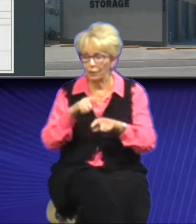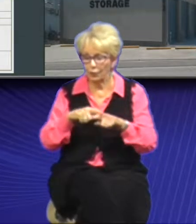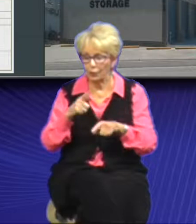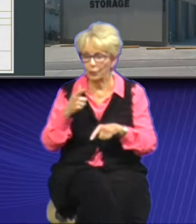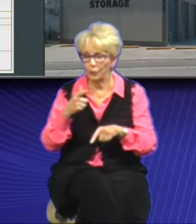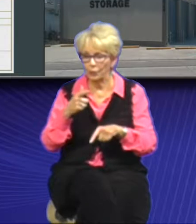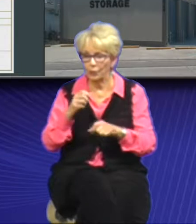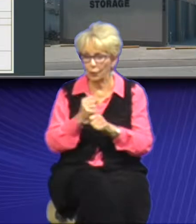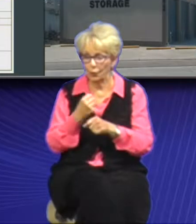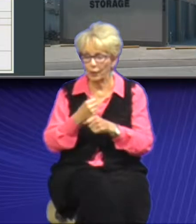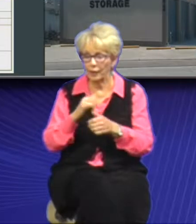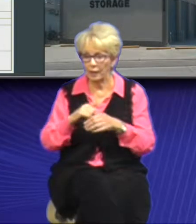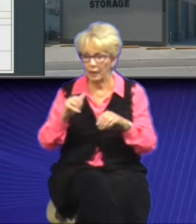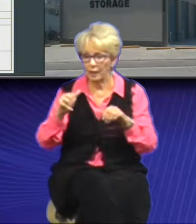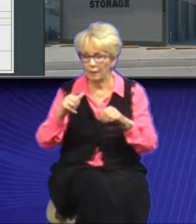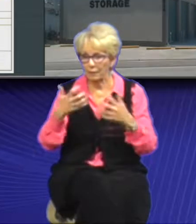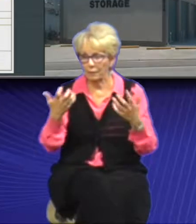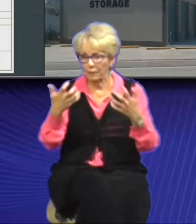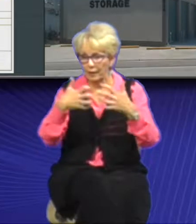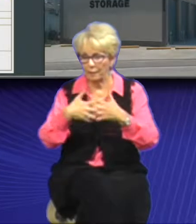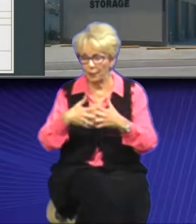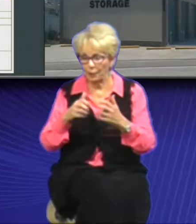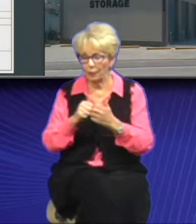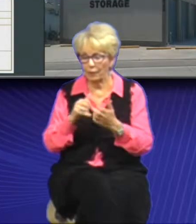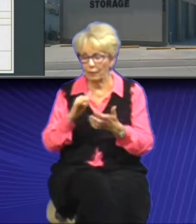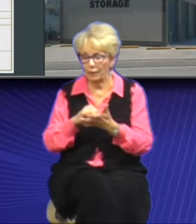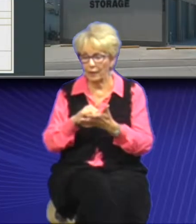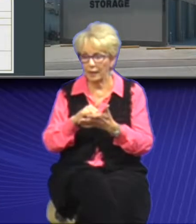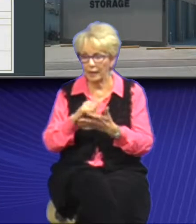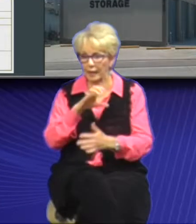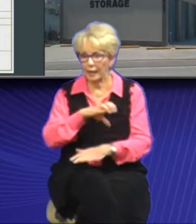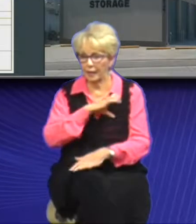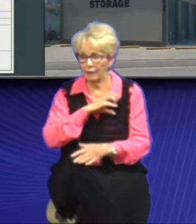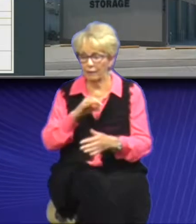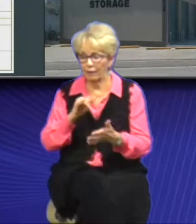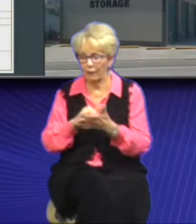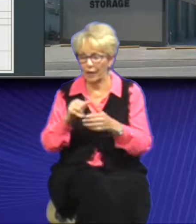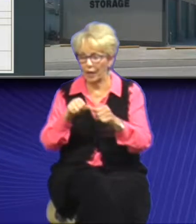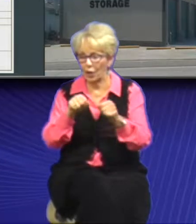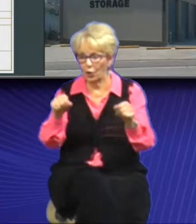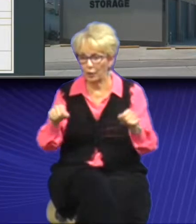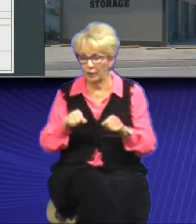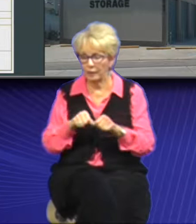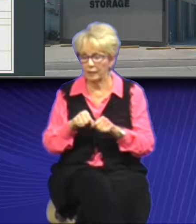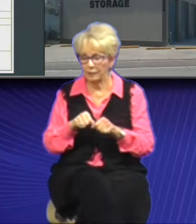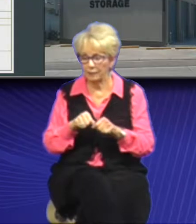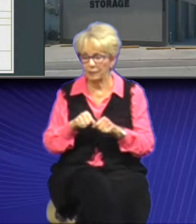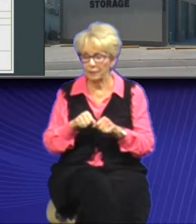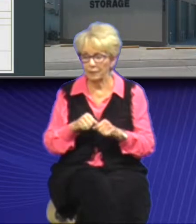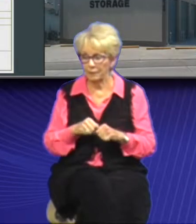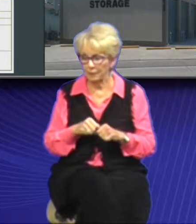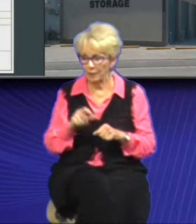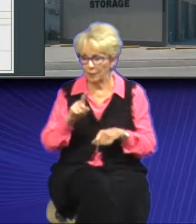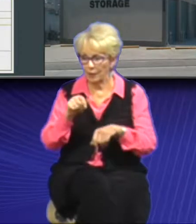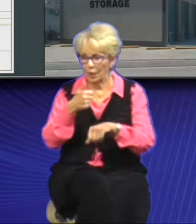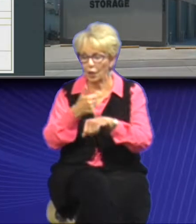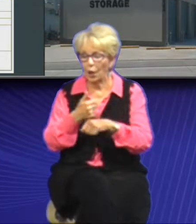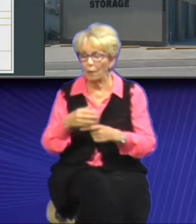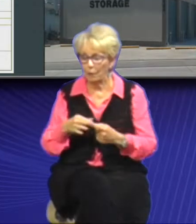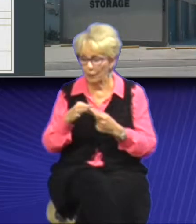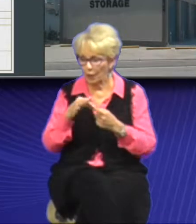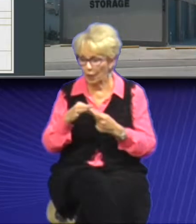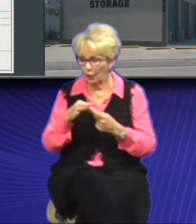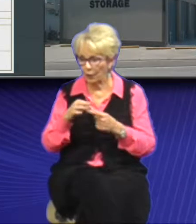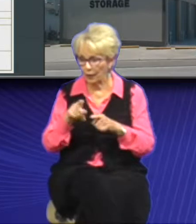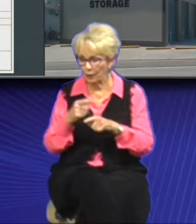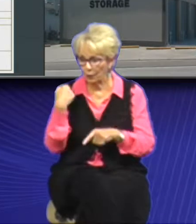create compatibility within the character of that area area of the city that it's located. And particularly,